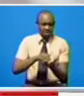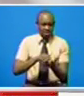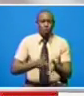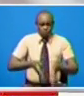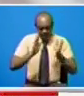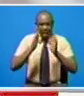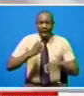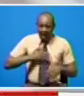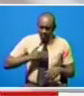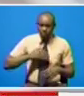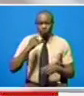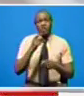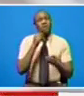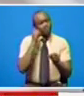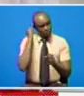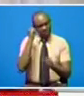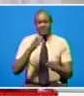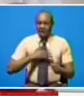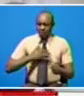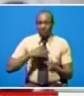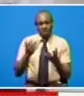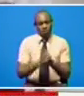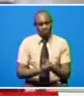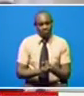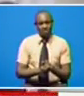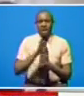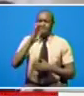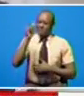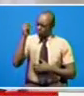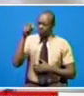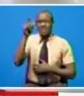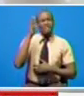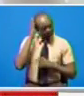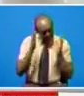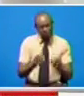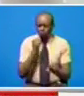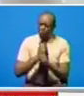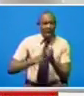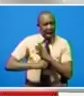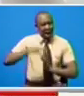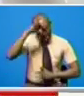in which we handle and do our politics. Nicholas Biwott was a very hardworking Kenyan.